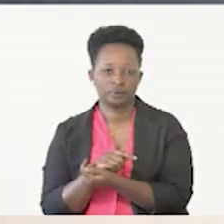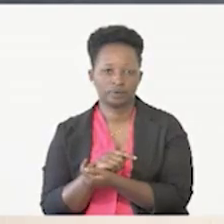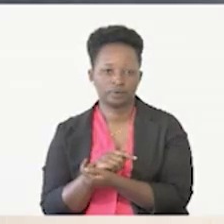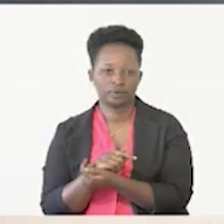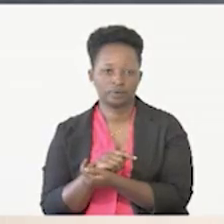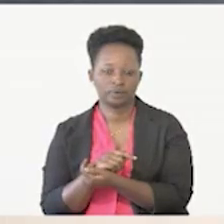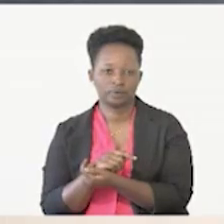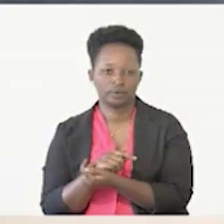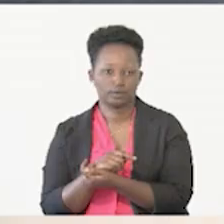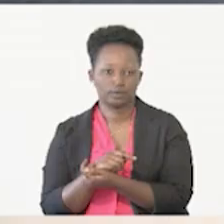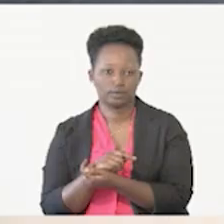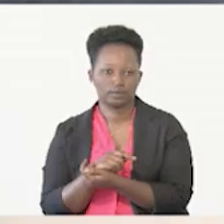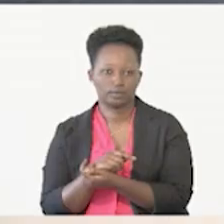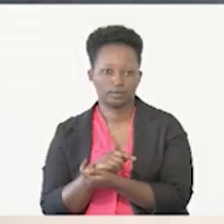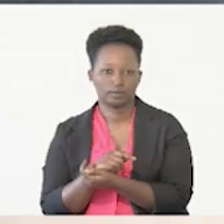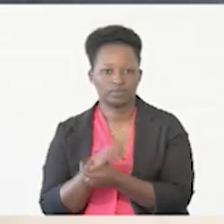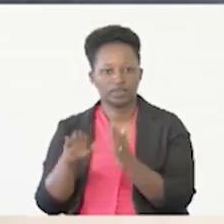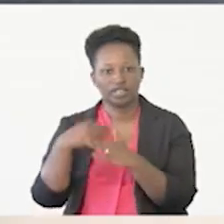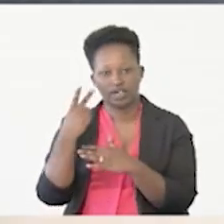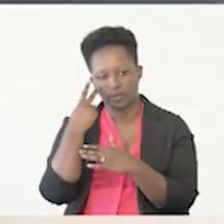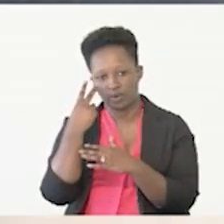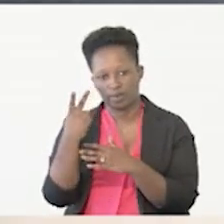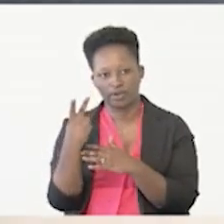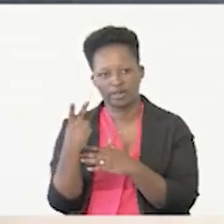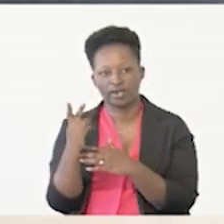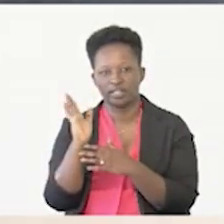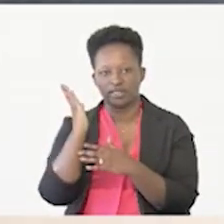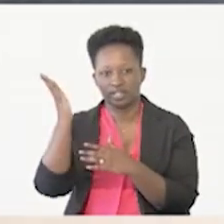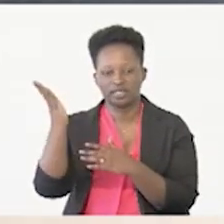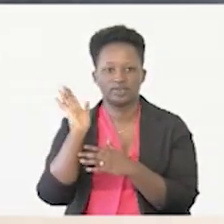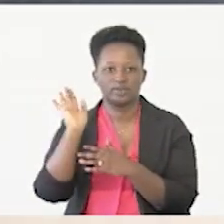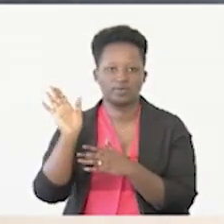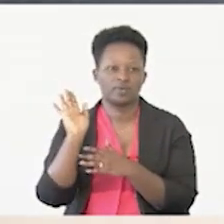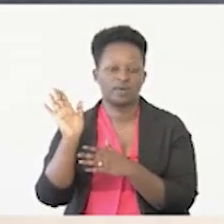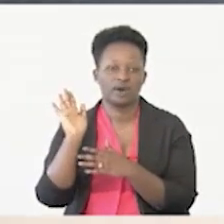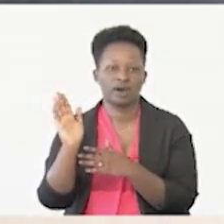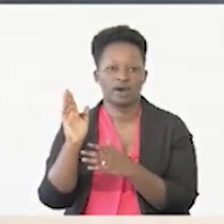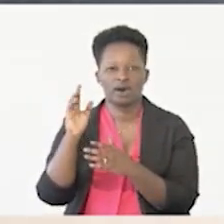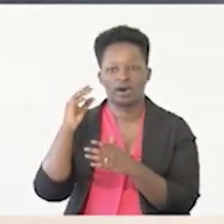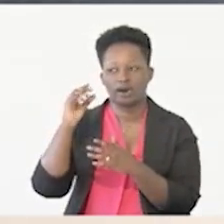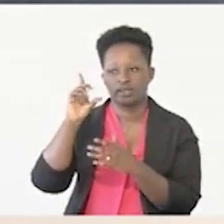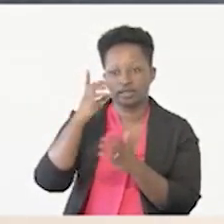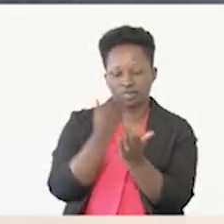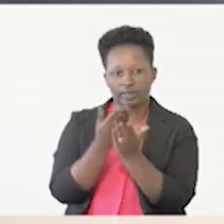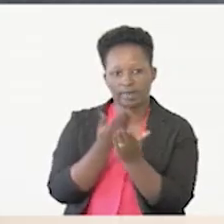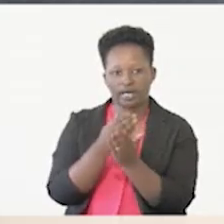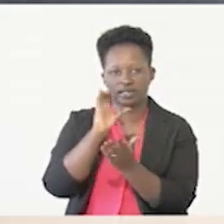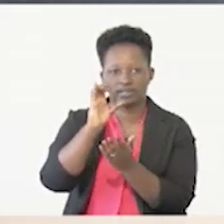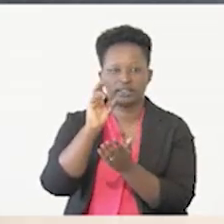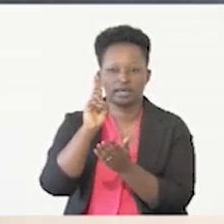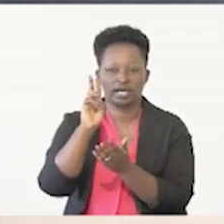you can just sketch. So this is your the demand curve. So we have presented